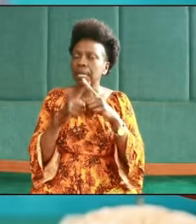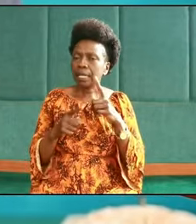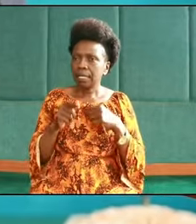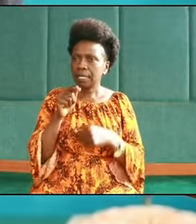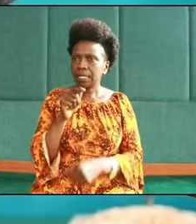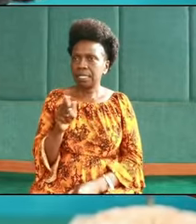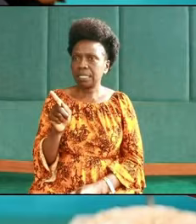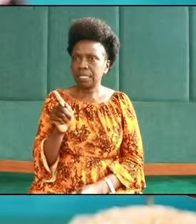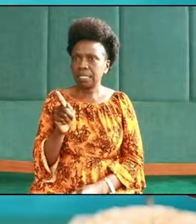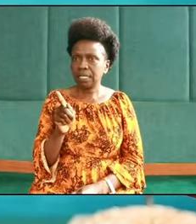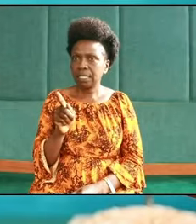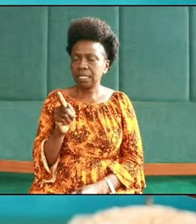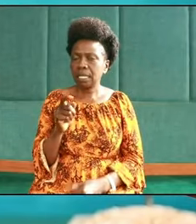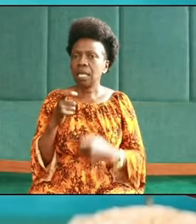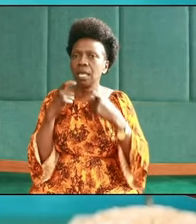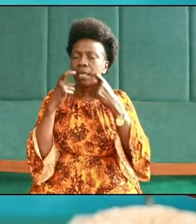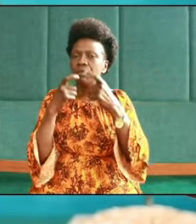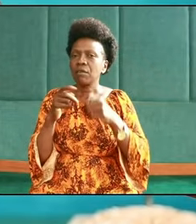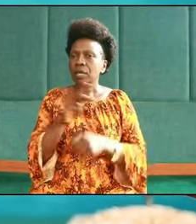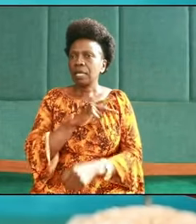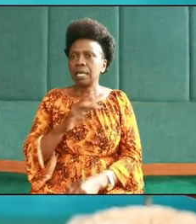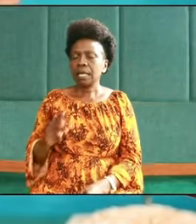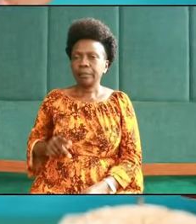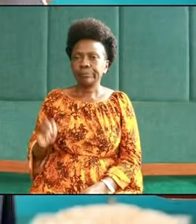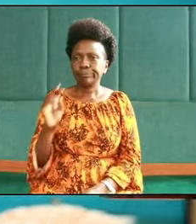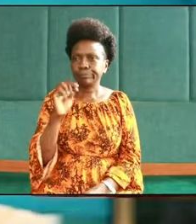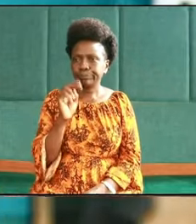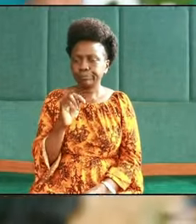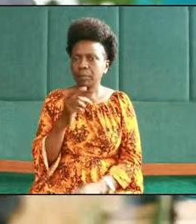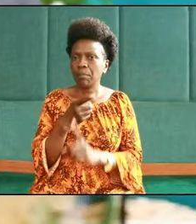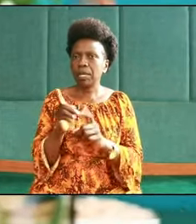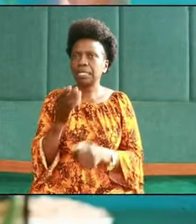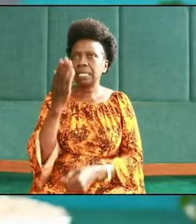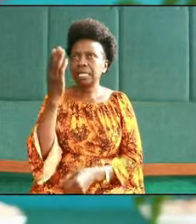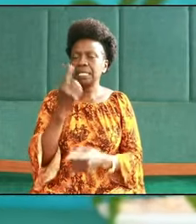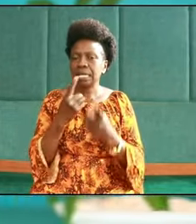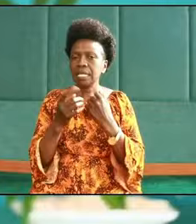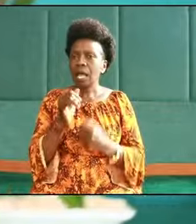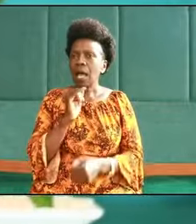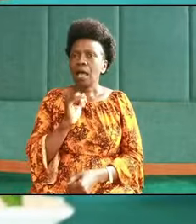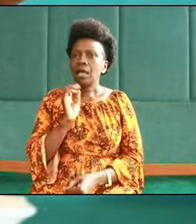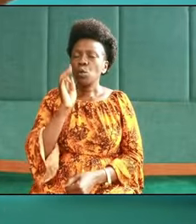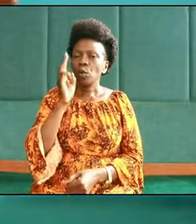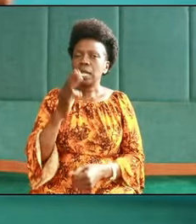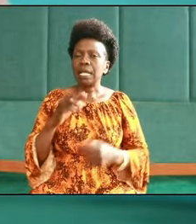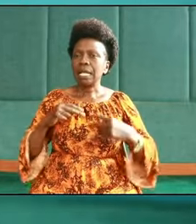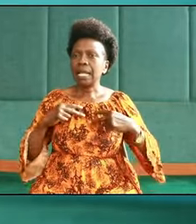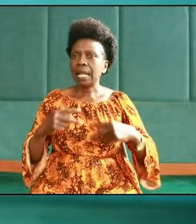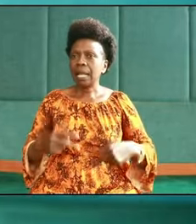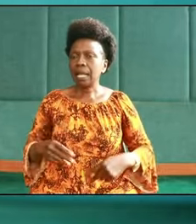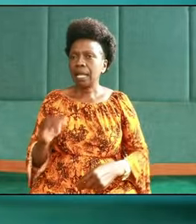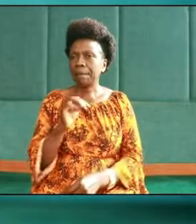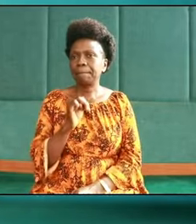this evil king. But he says, I will heal